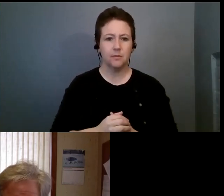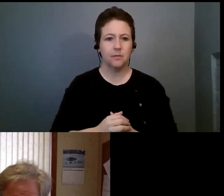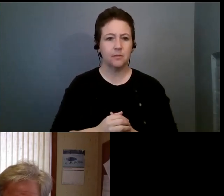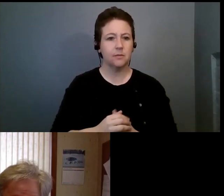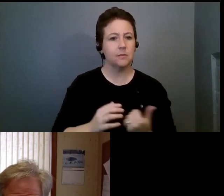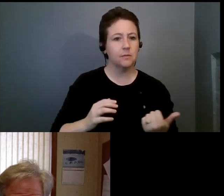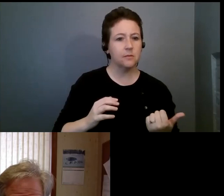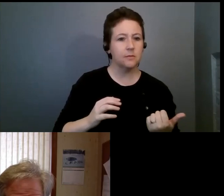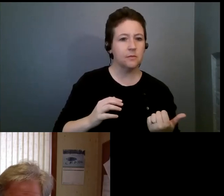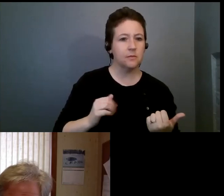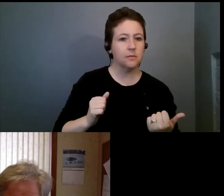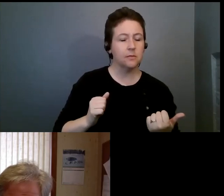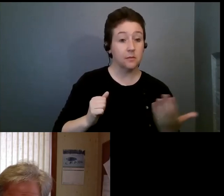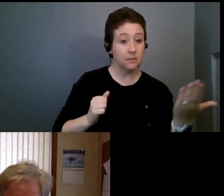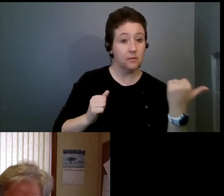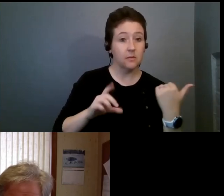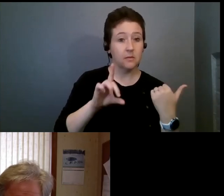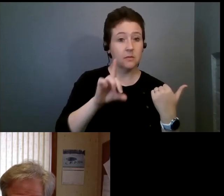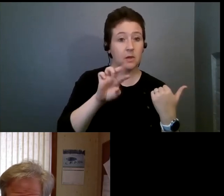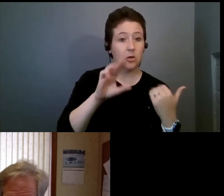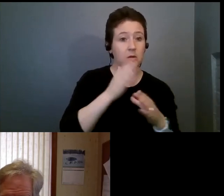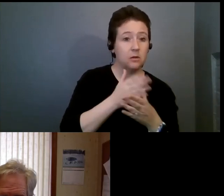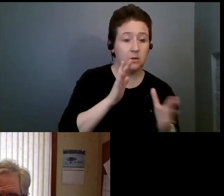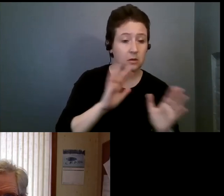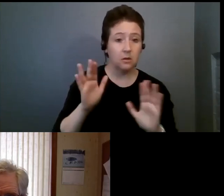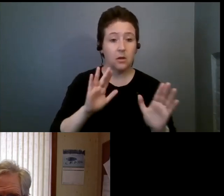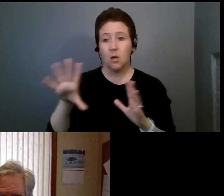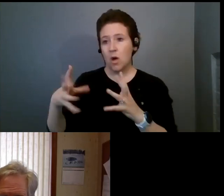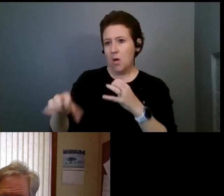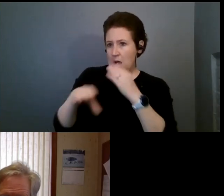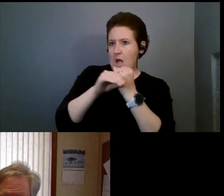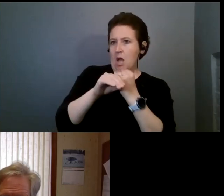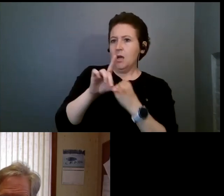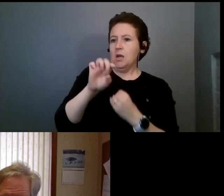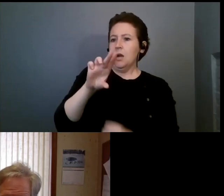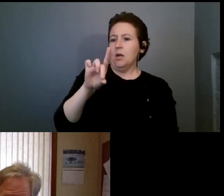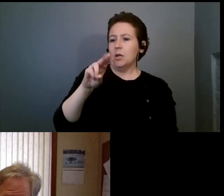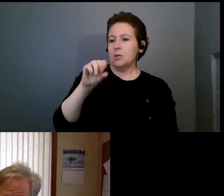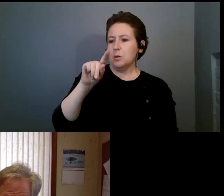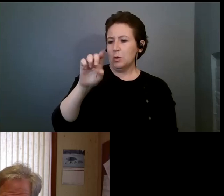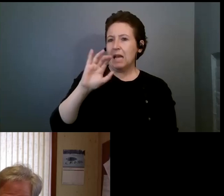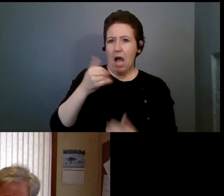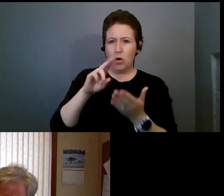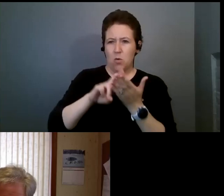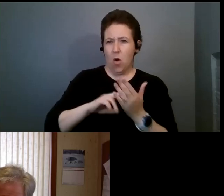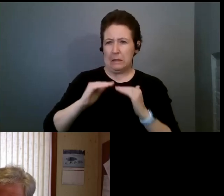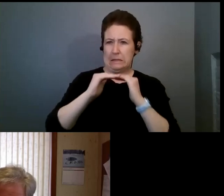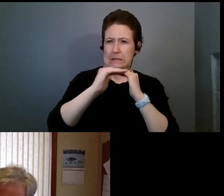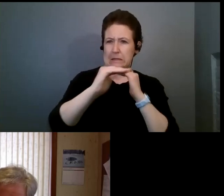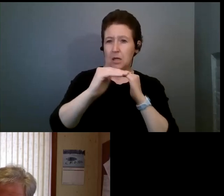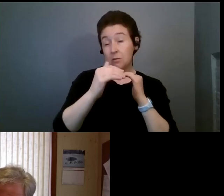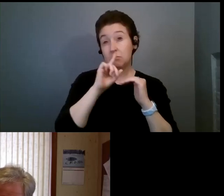We'll take this last. Go ahead, please. Sorry about that. Go ahead. Just to add to that, our enrollments remain steady from last year. They were actually